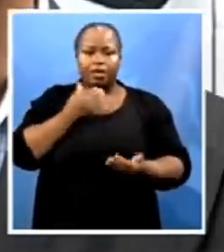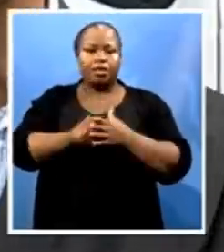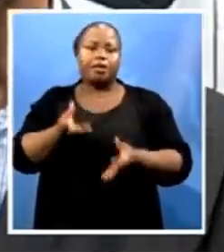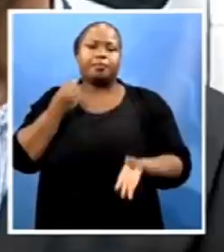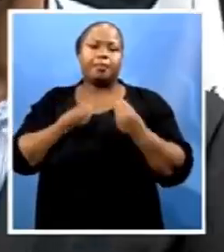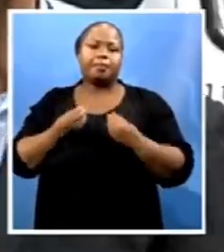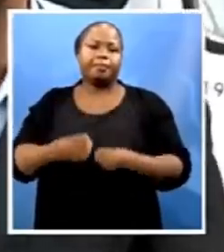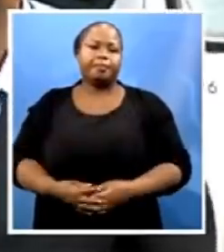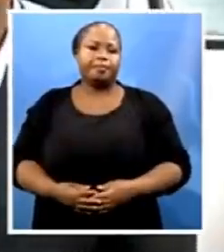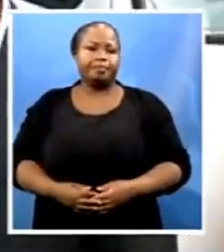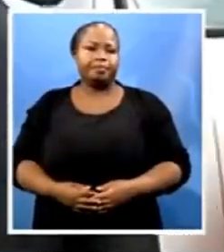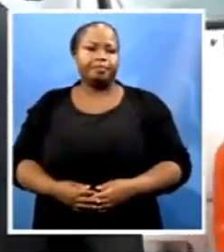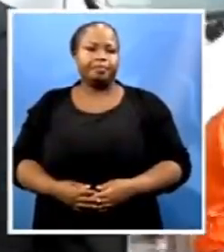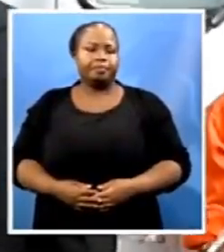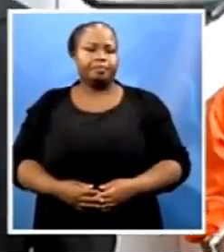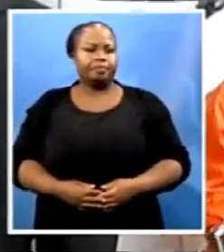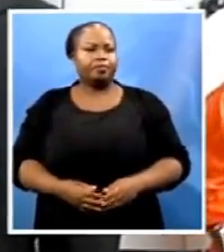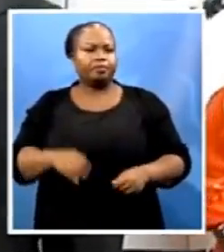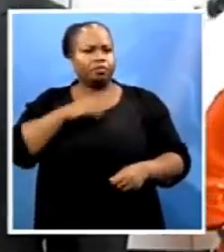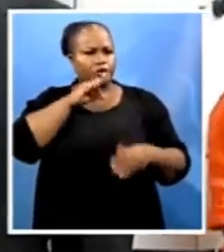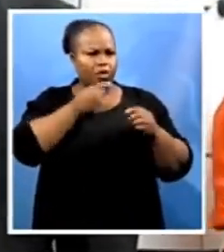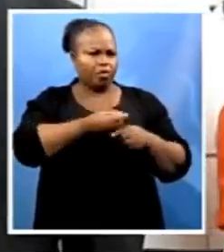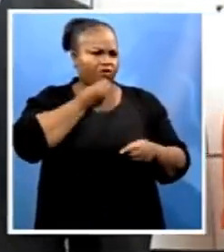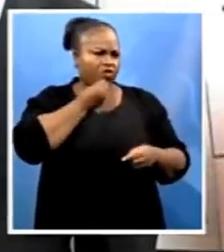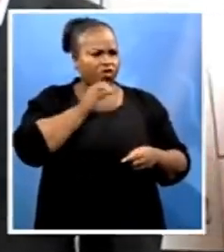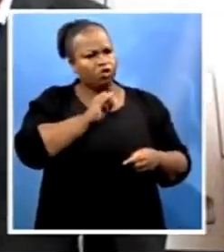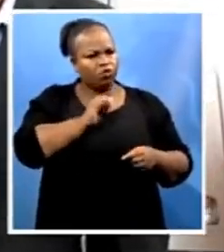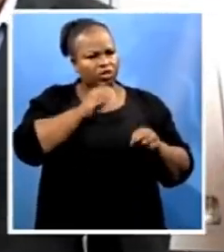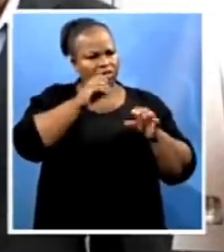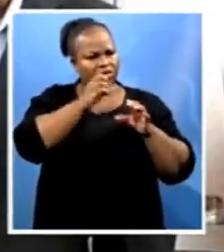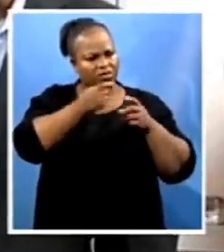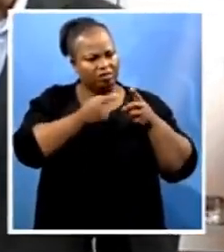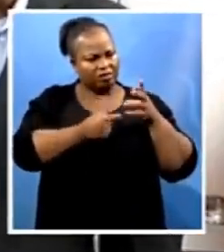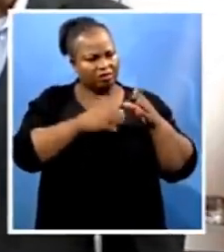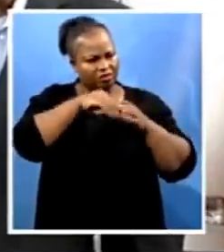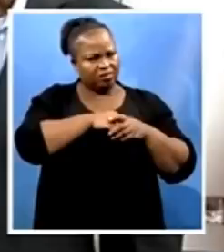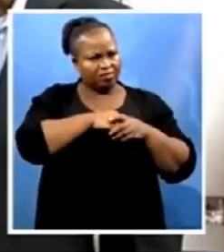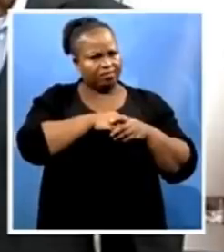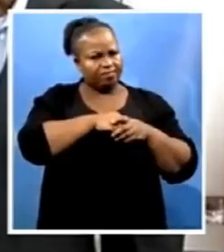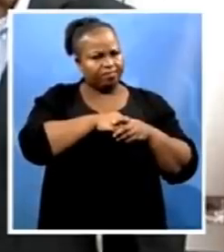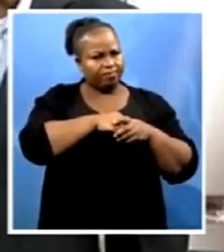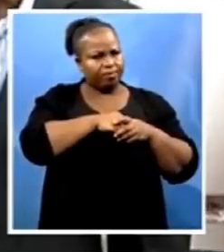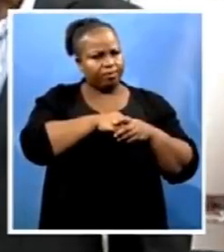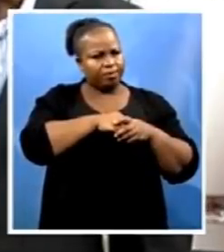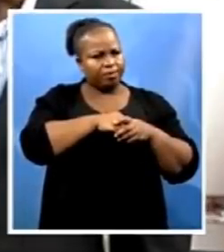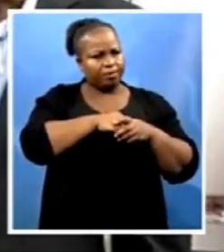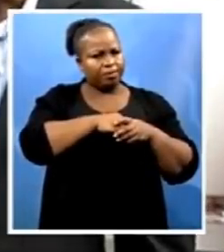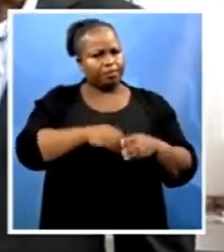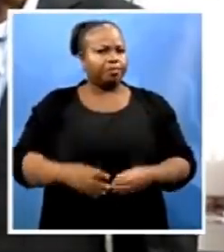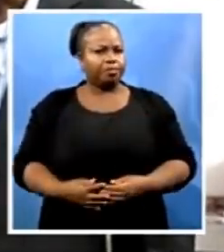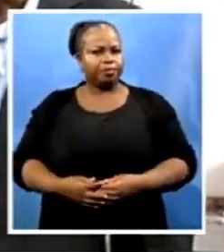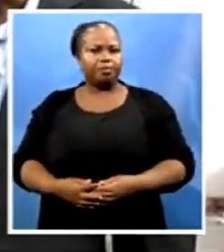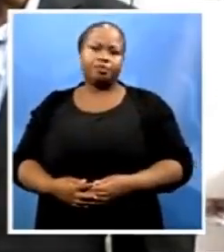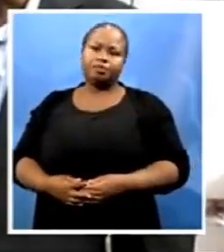talking about food. What kind of food is this that the department is basically distributing? Well, we are guided